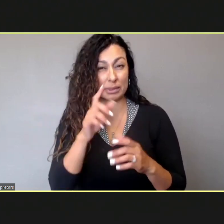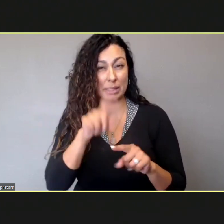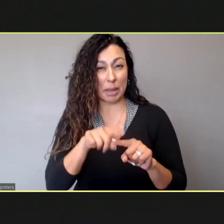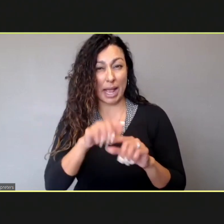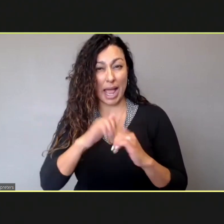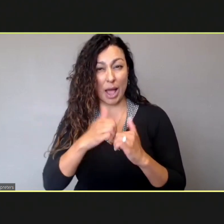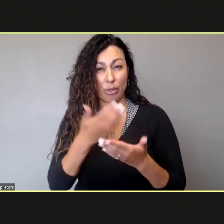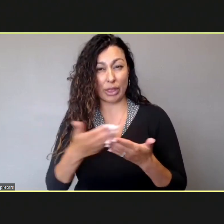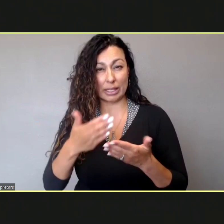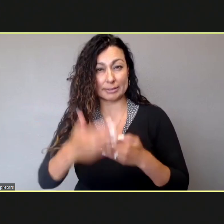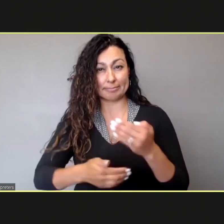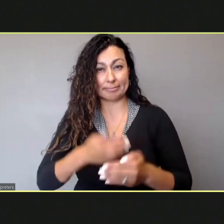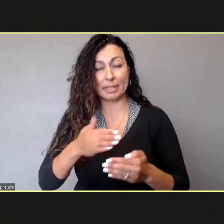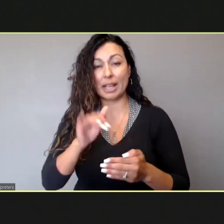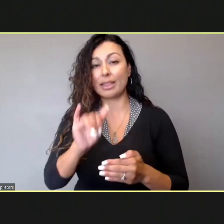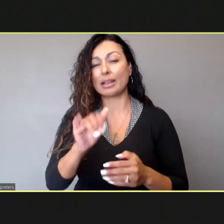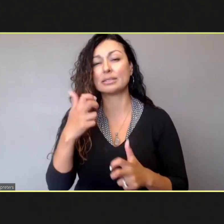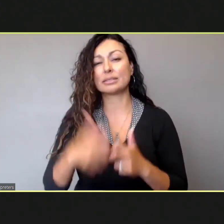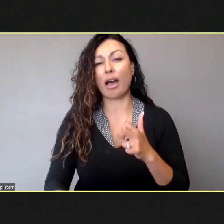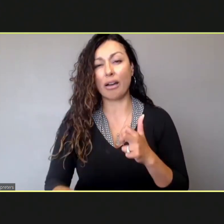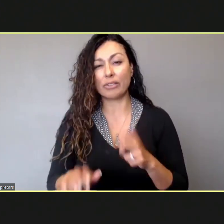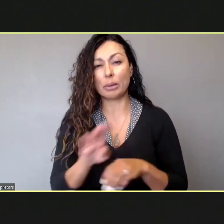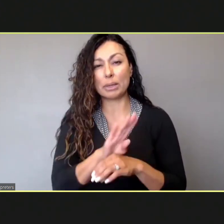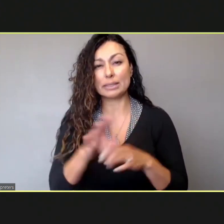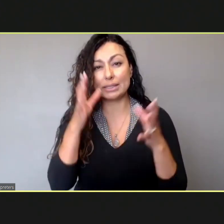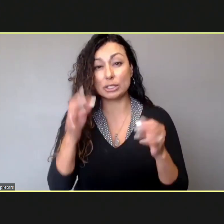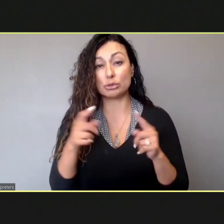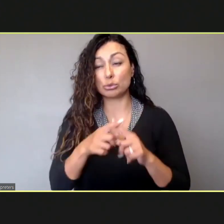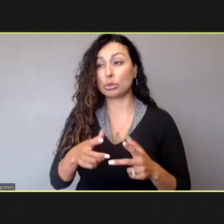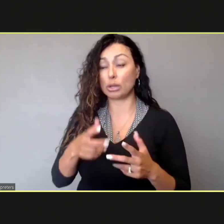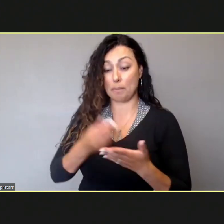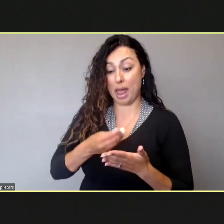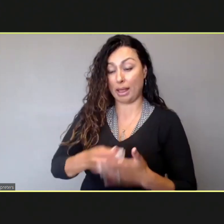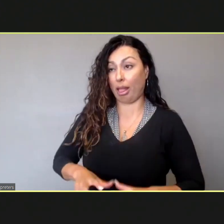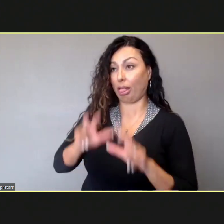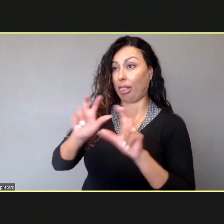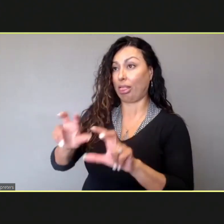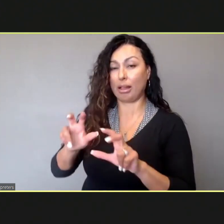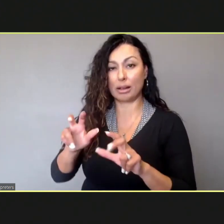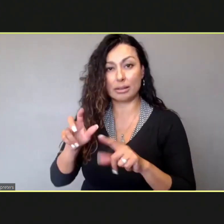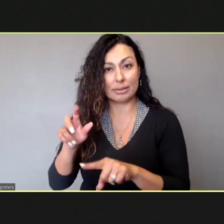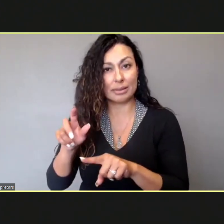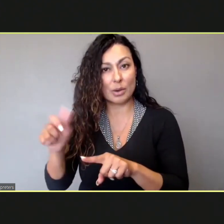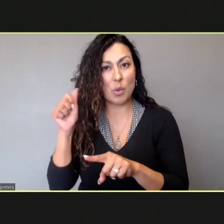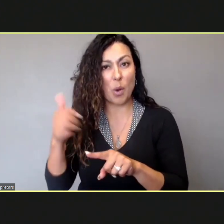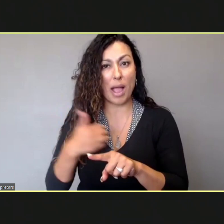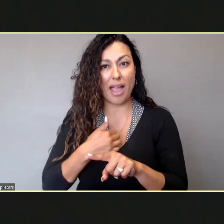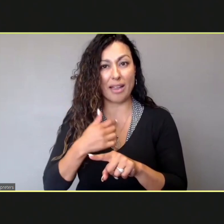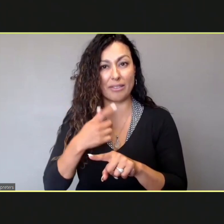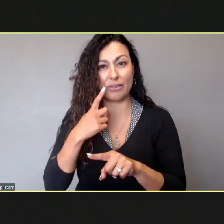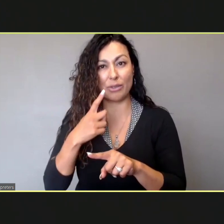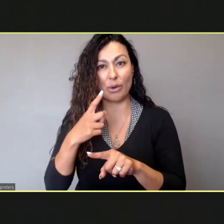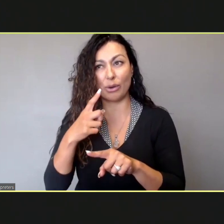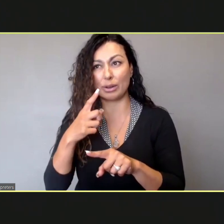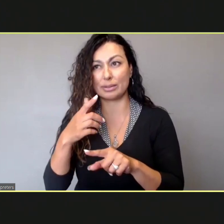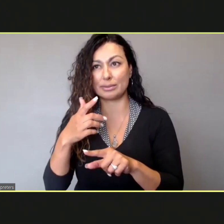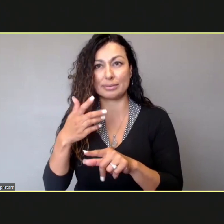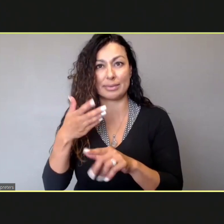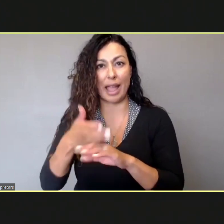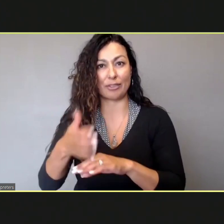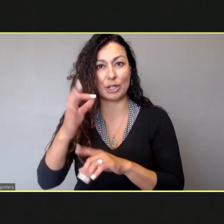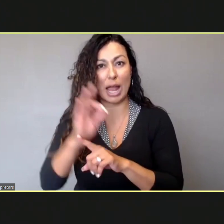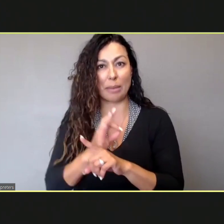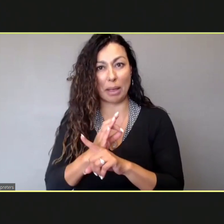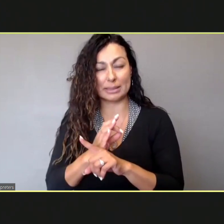business decision to invest a lot of money in something that you won't have for 9 months when things keep changing